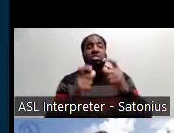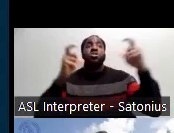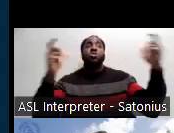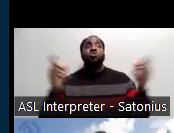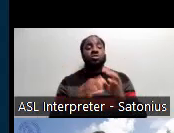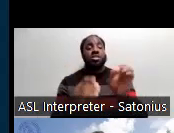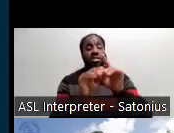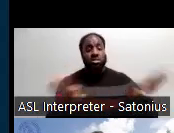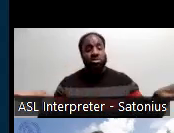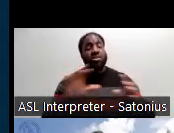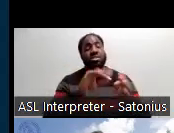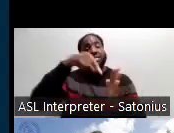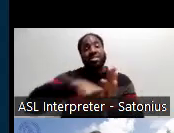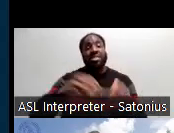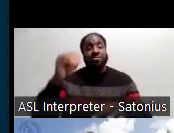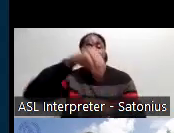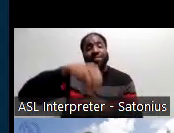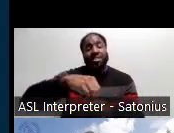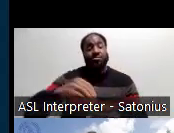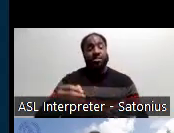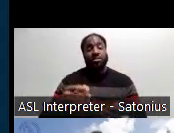and deep investments that we've seen the last 2